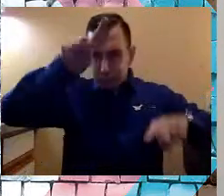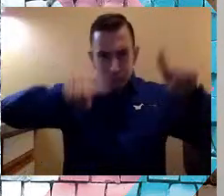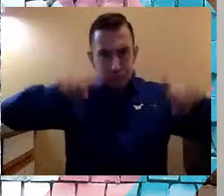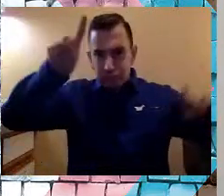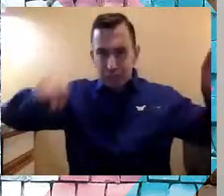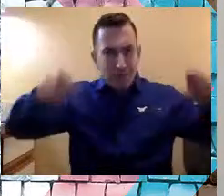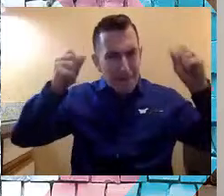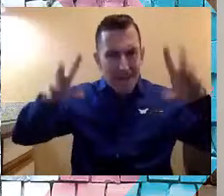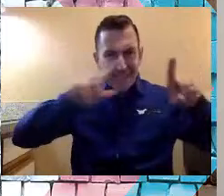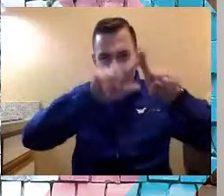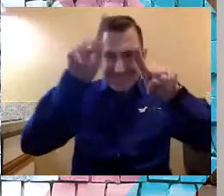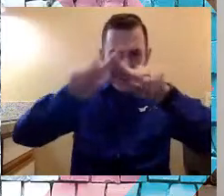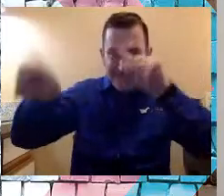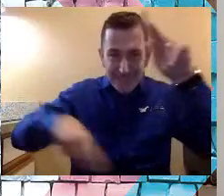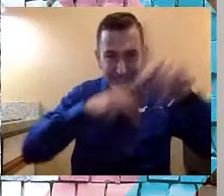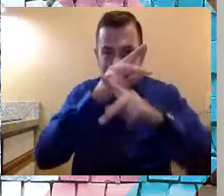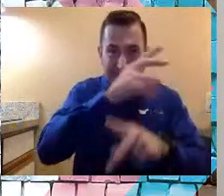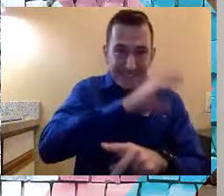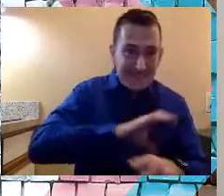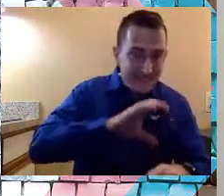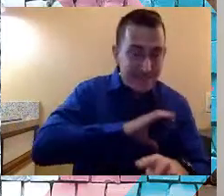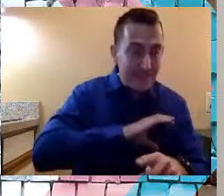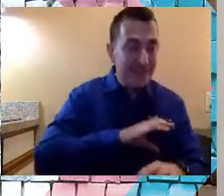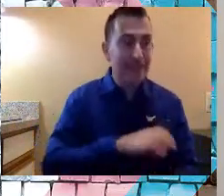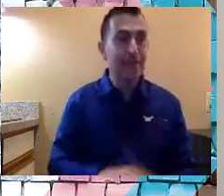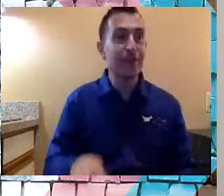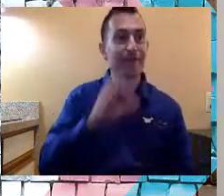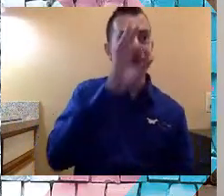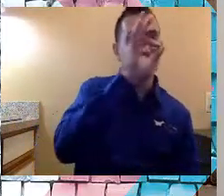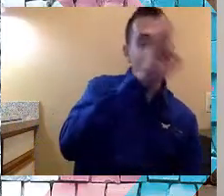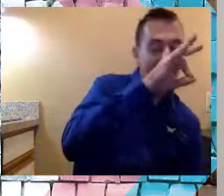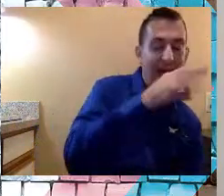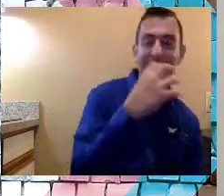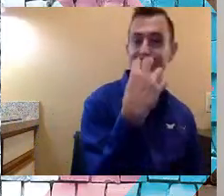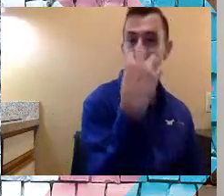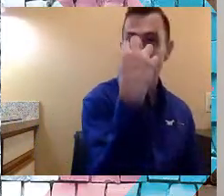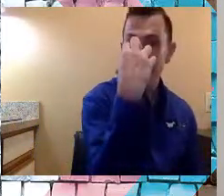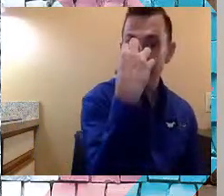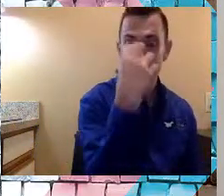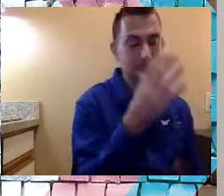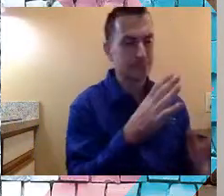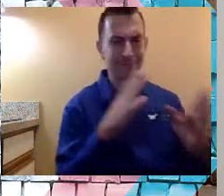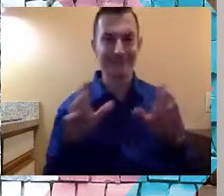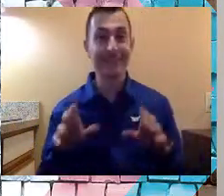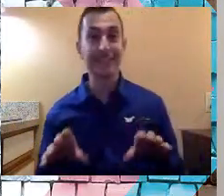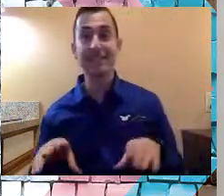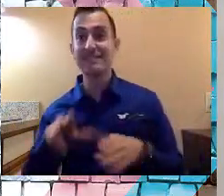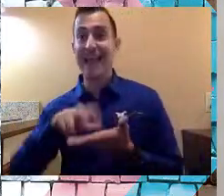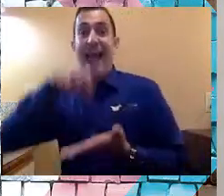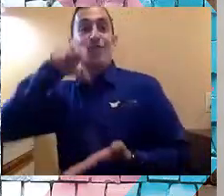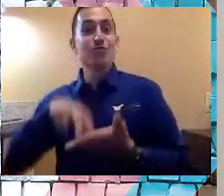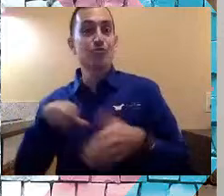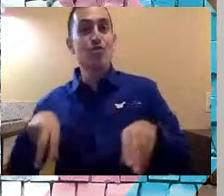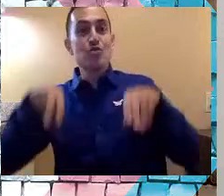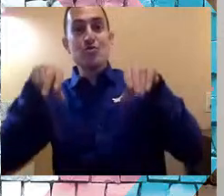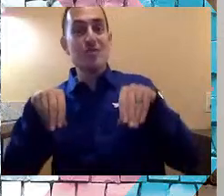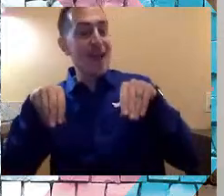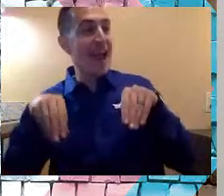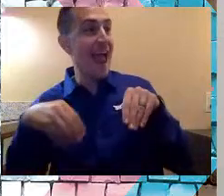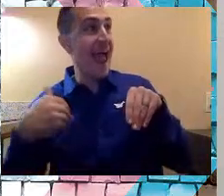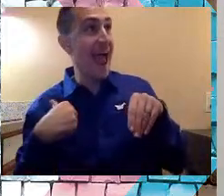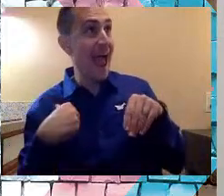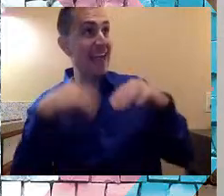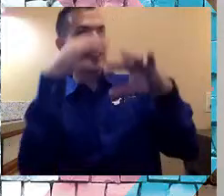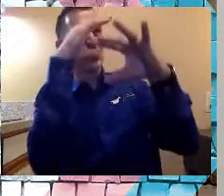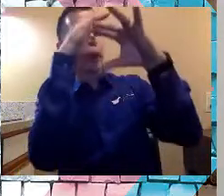creatures. There's a fox with a clown nose. There's a kangaroo with a unicorn horn. And